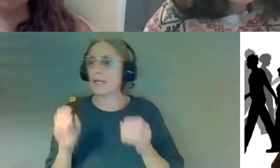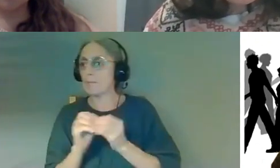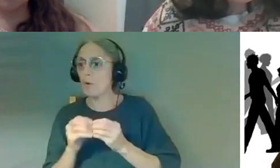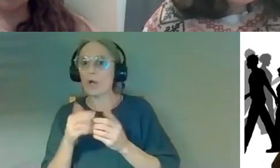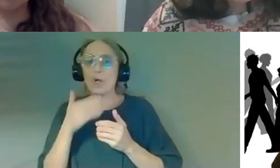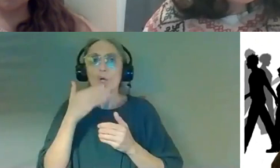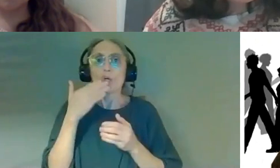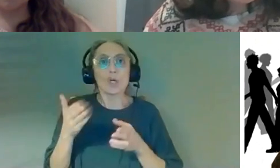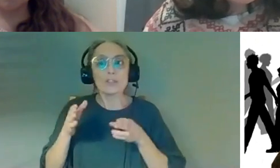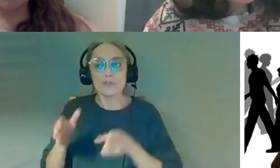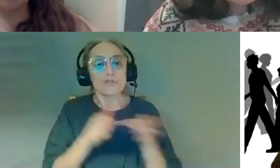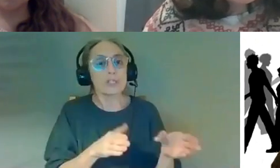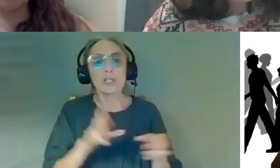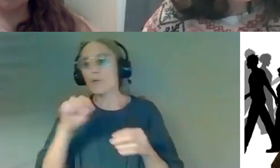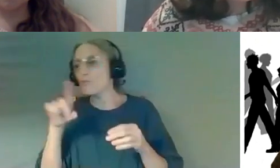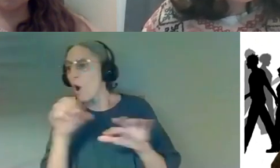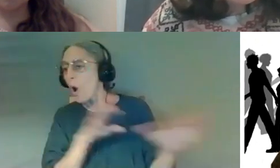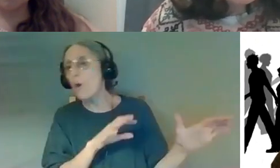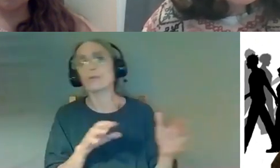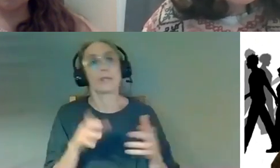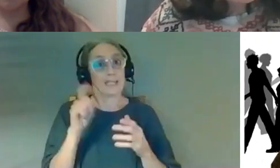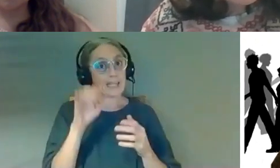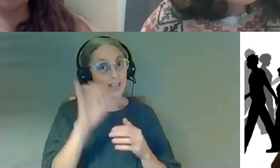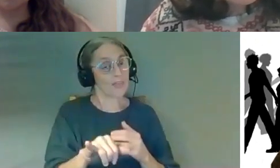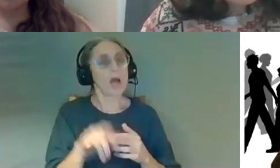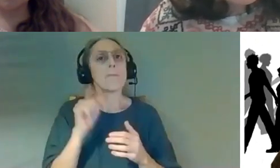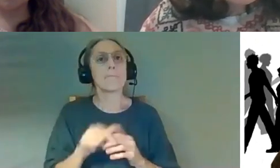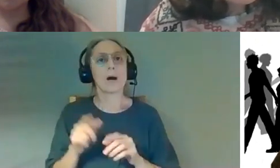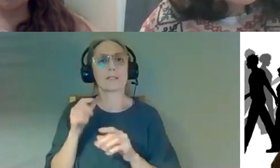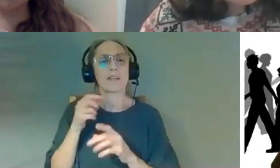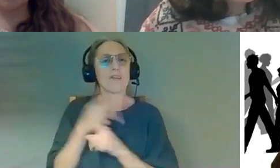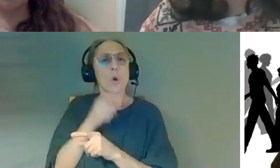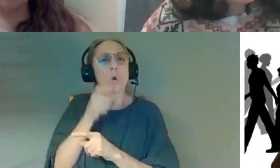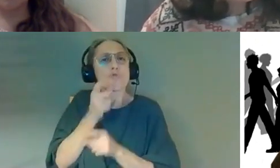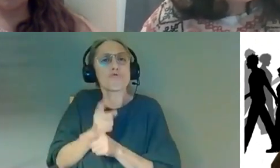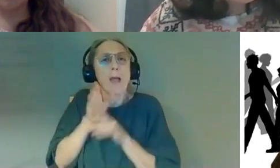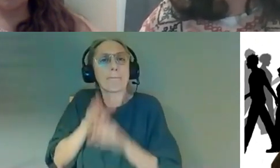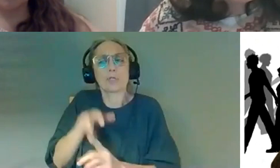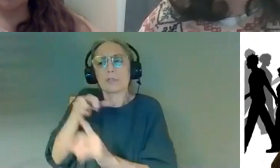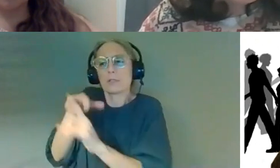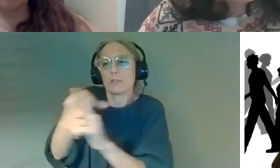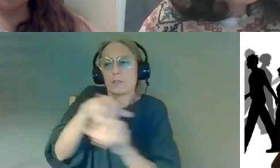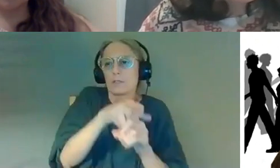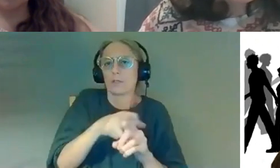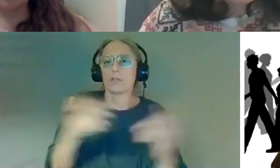table, okay, so that you can bring your issues to them.